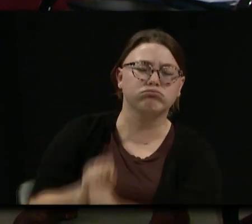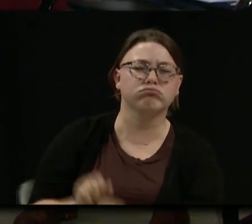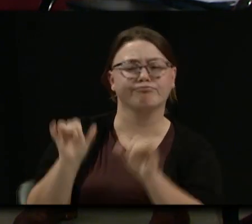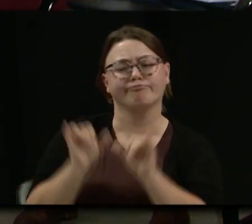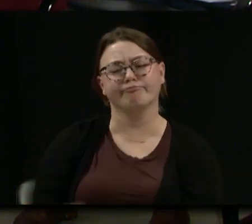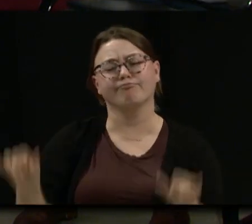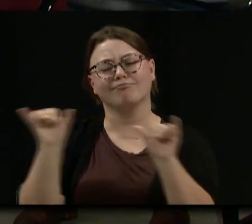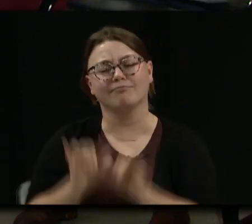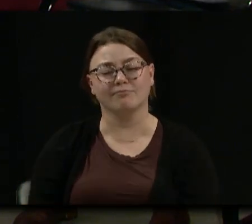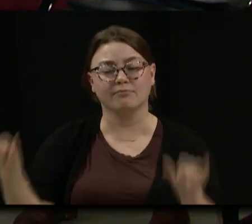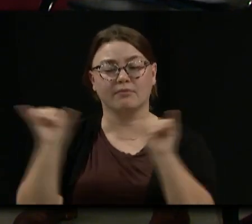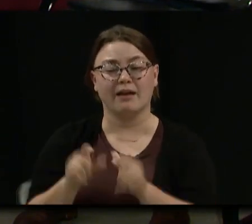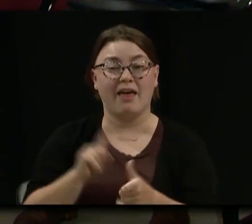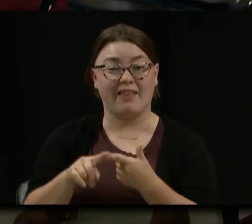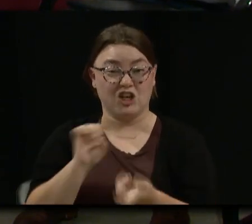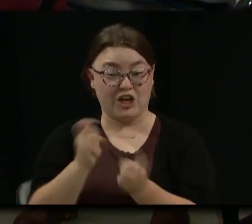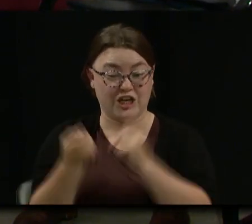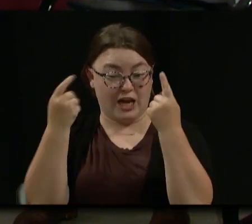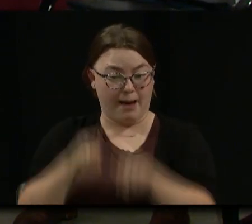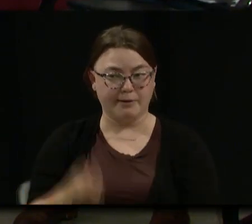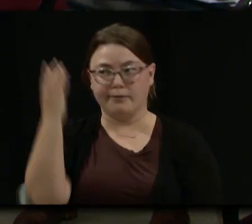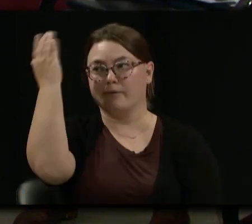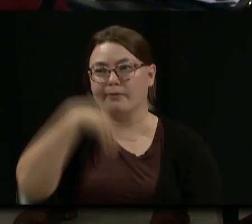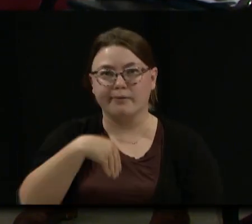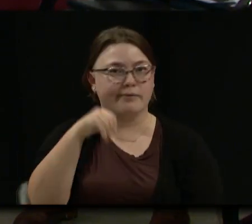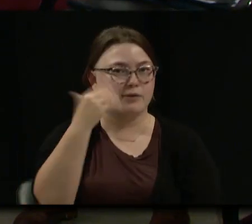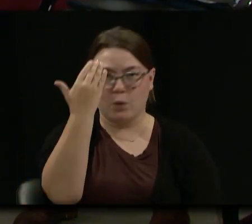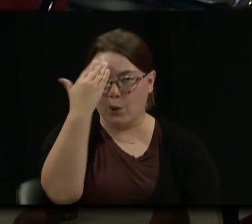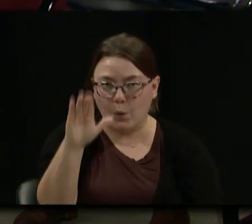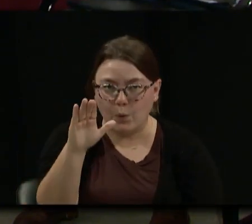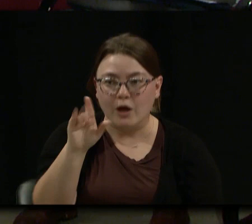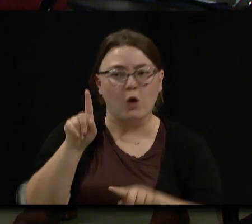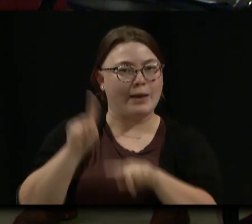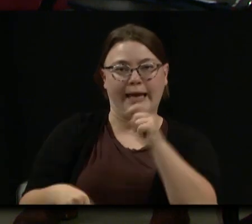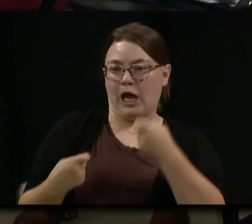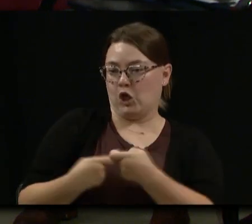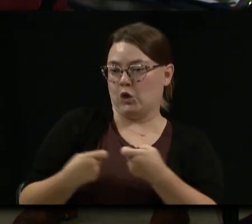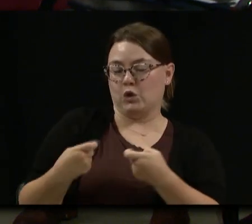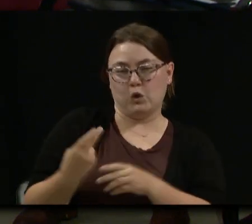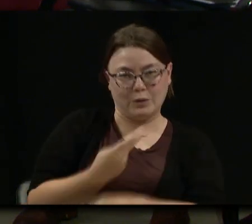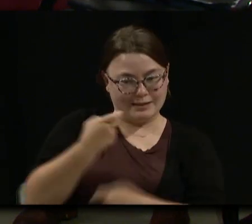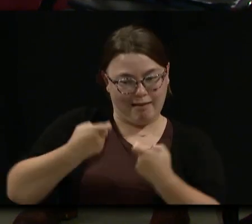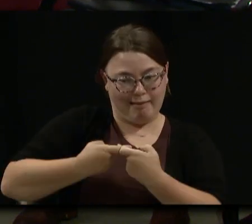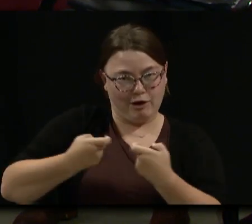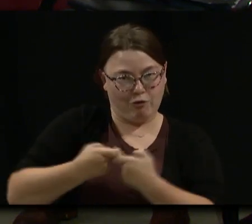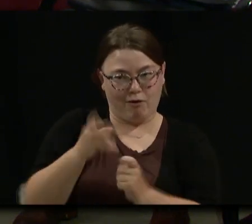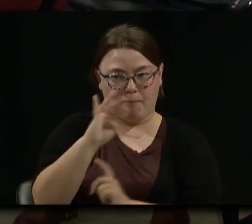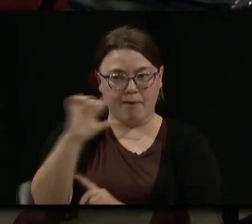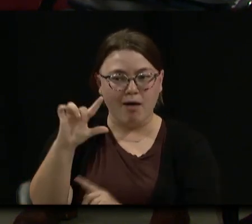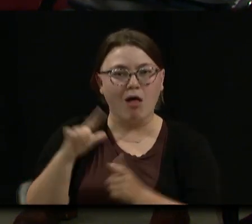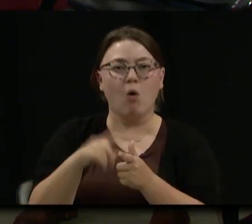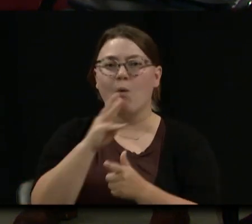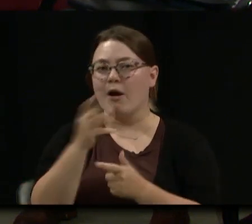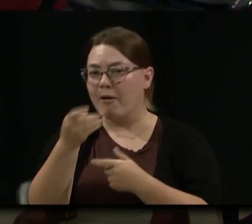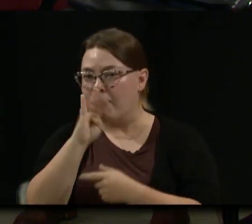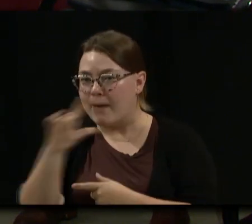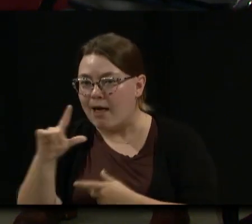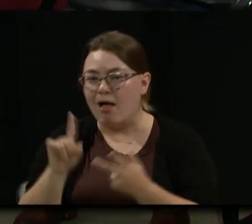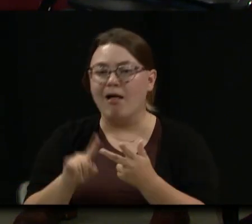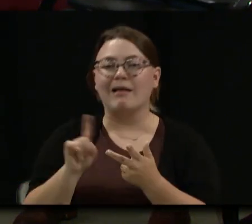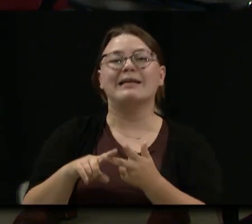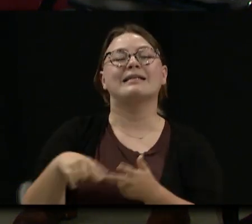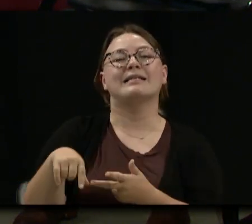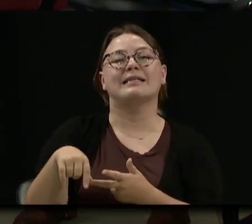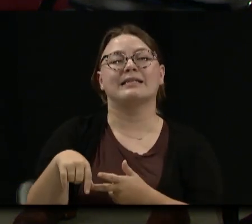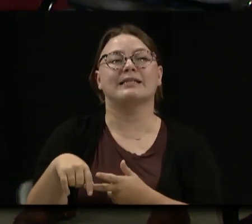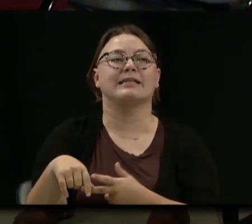don't realize the change has taken effect. So they can't use a utility bill and they can't use a Social Security card either, right? That's correct. But